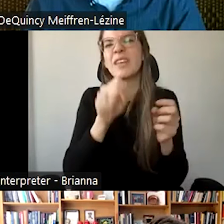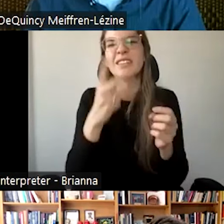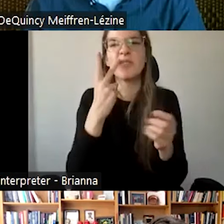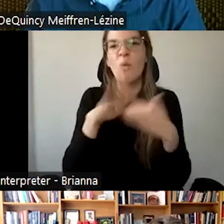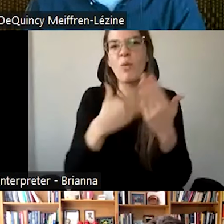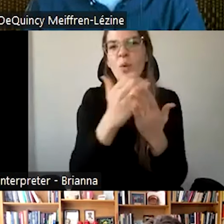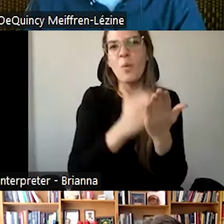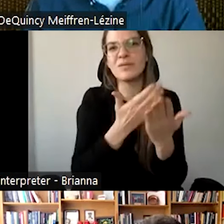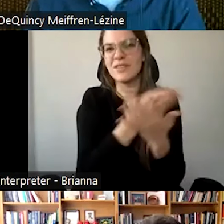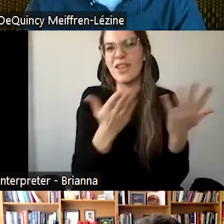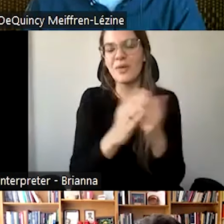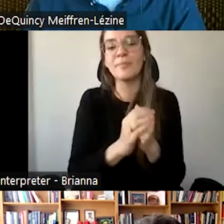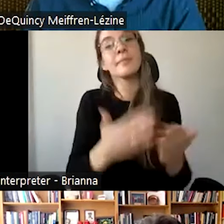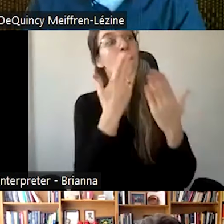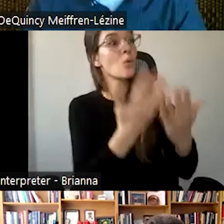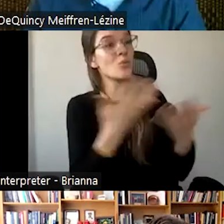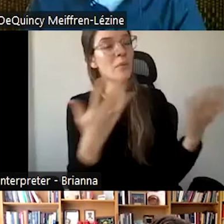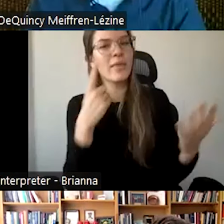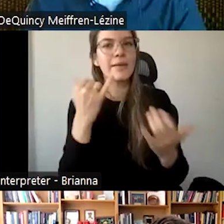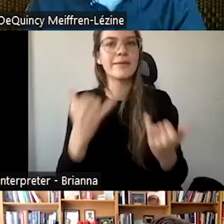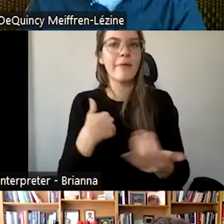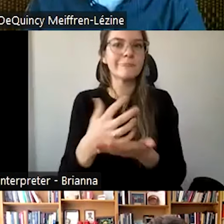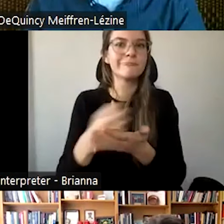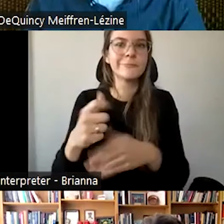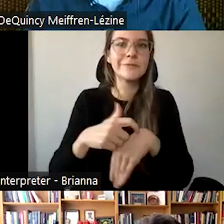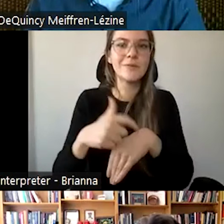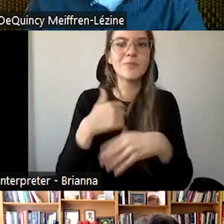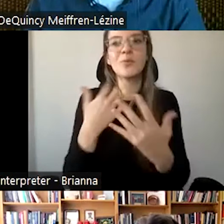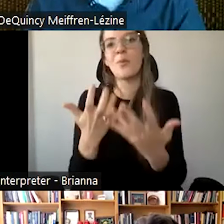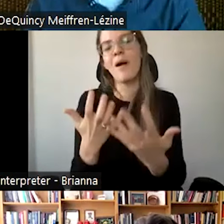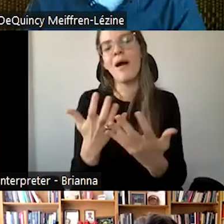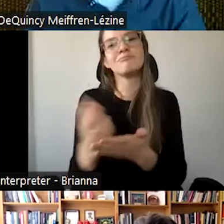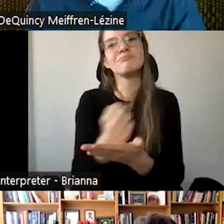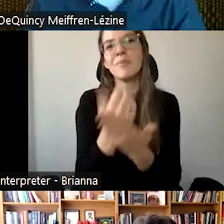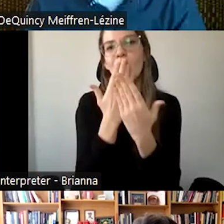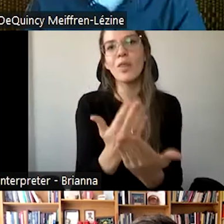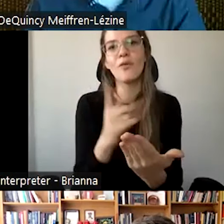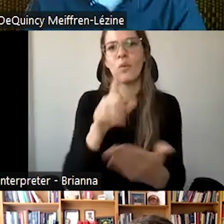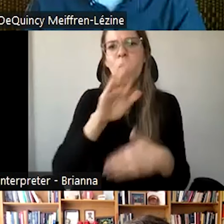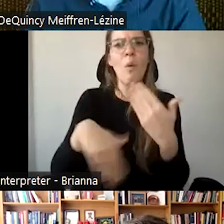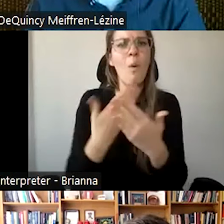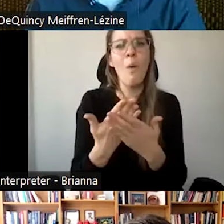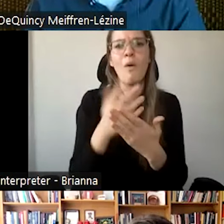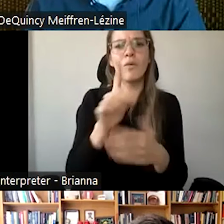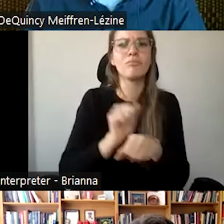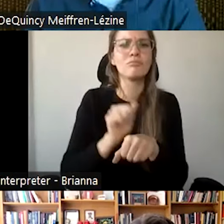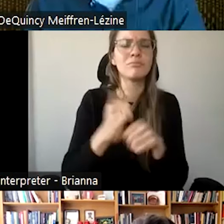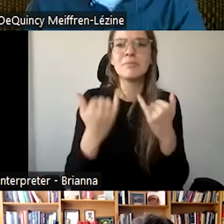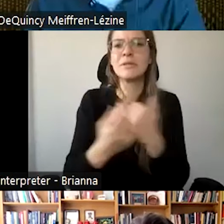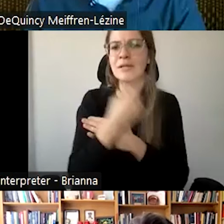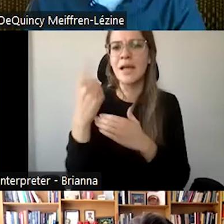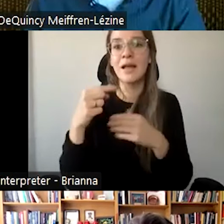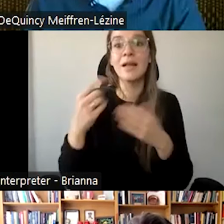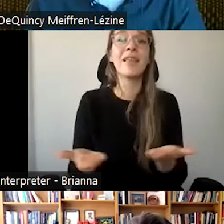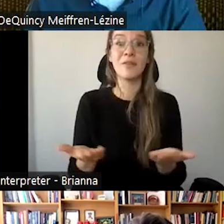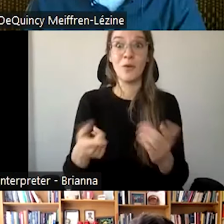we're essentially out of time here, and I want to thank you for all of us here in the Department of Psychiatry